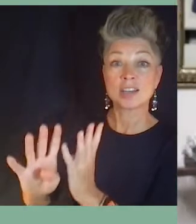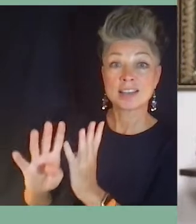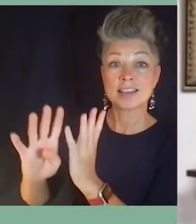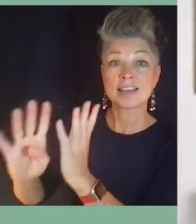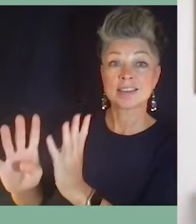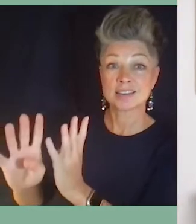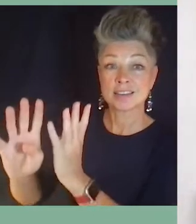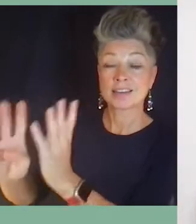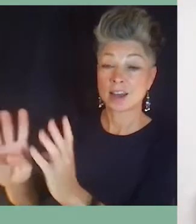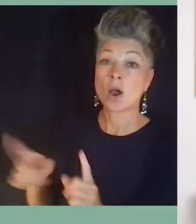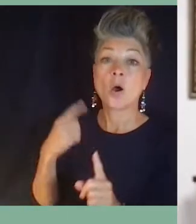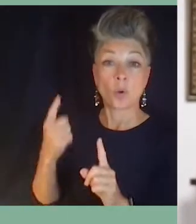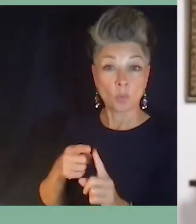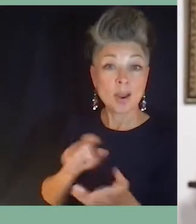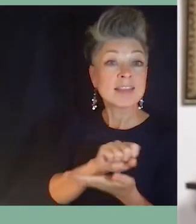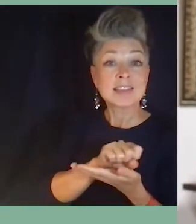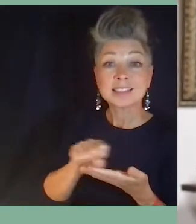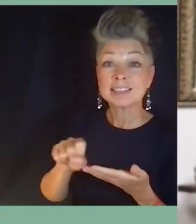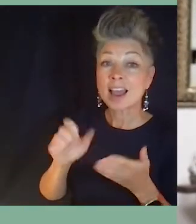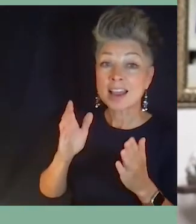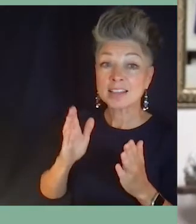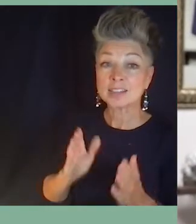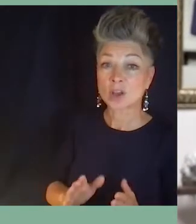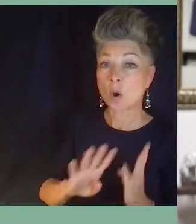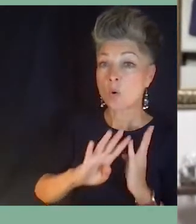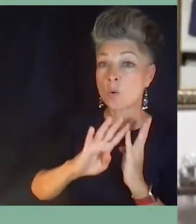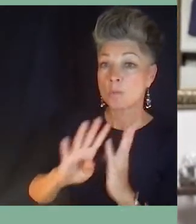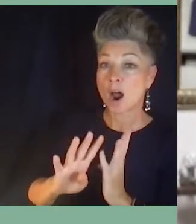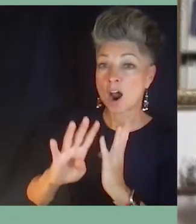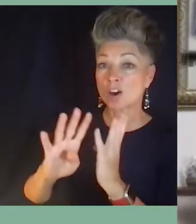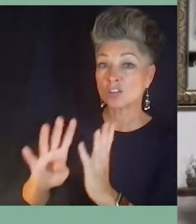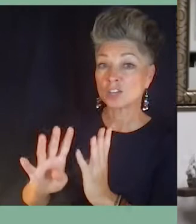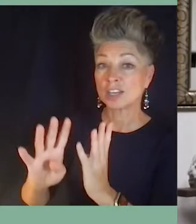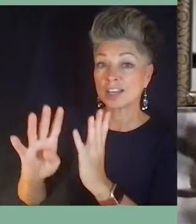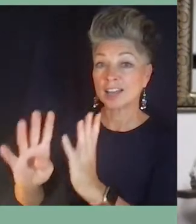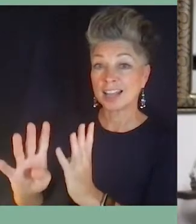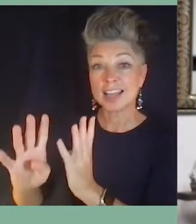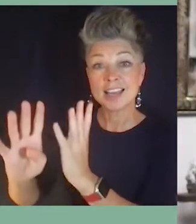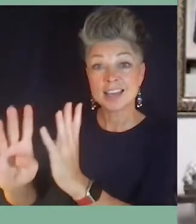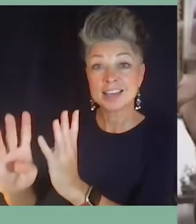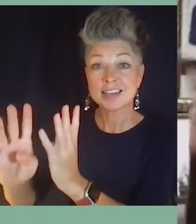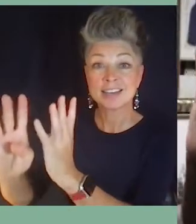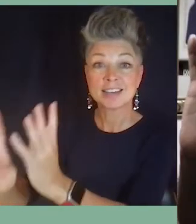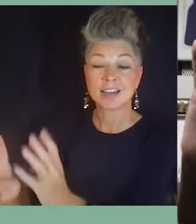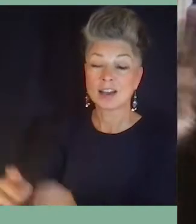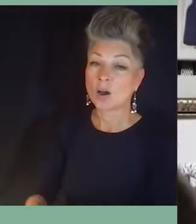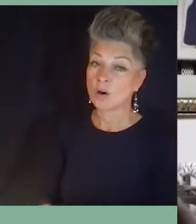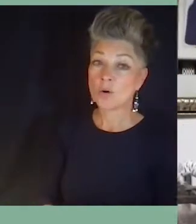saints come marching in. Oh, when the saints come marching